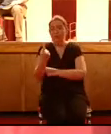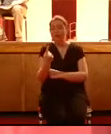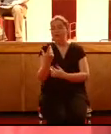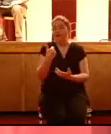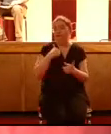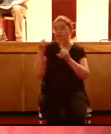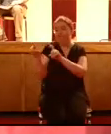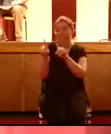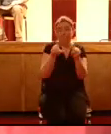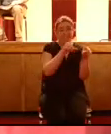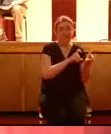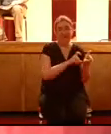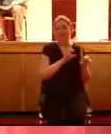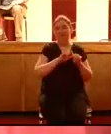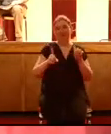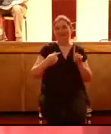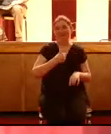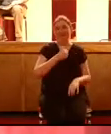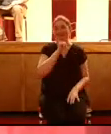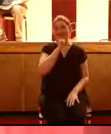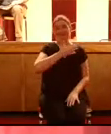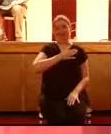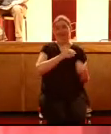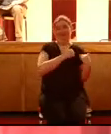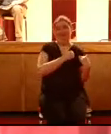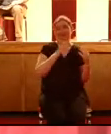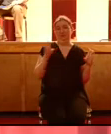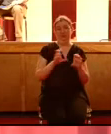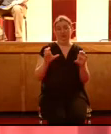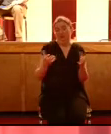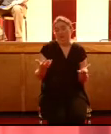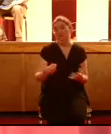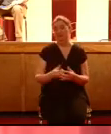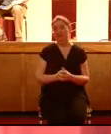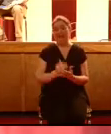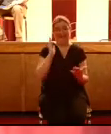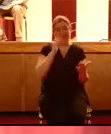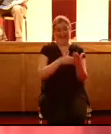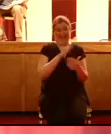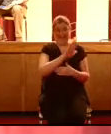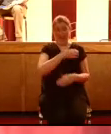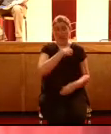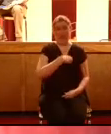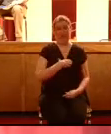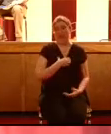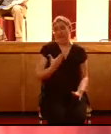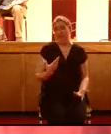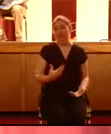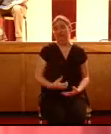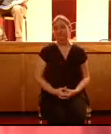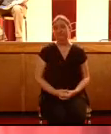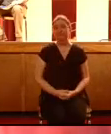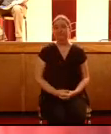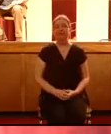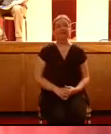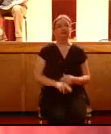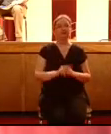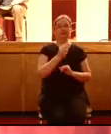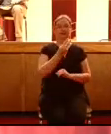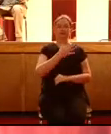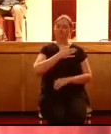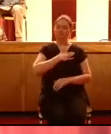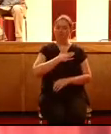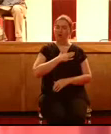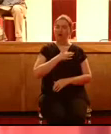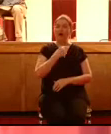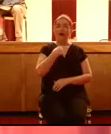their wishes. Nor would it be for any superintendent to do against their wishes. It's not our meeting. Secondly, I've made my position on